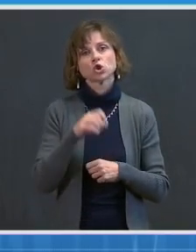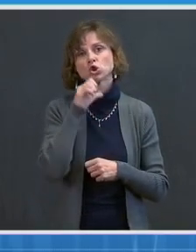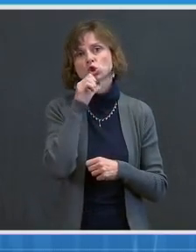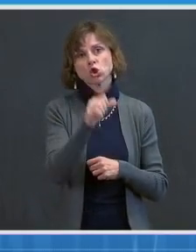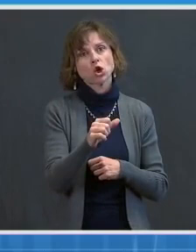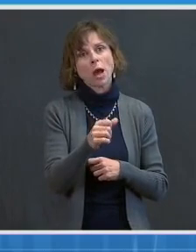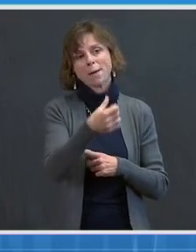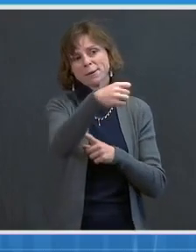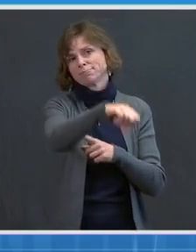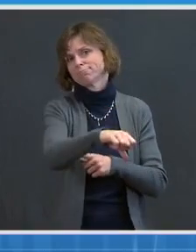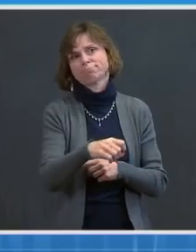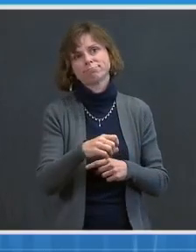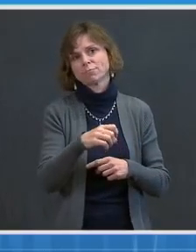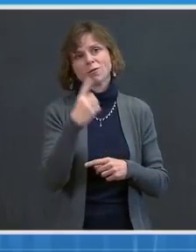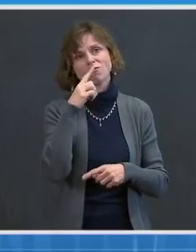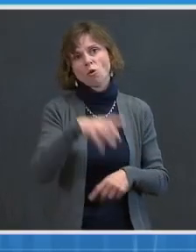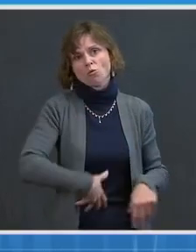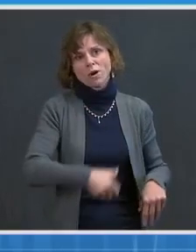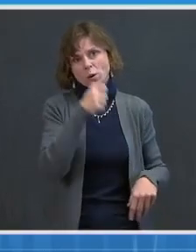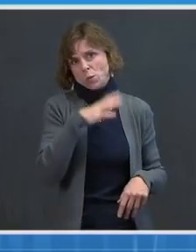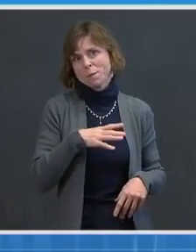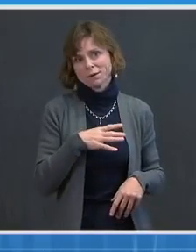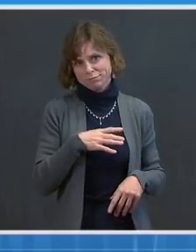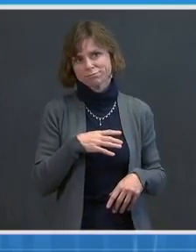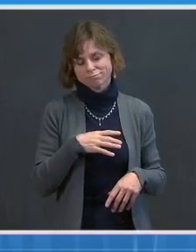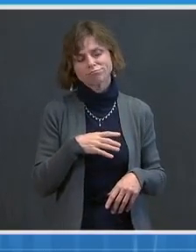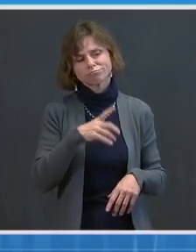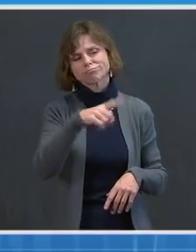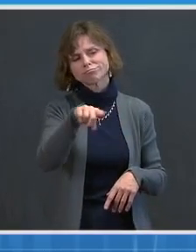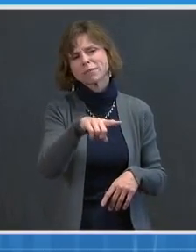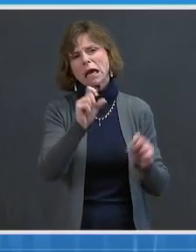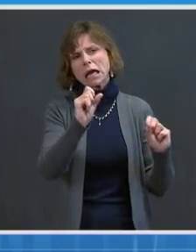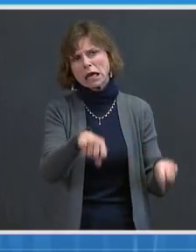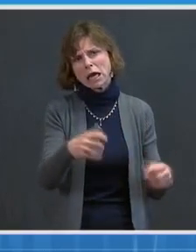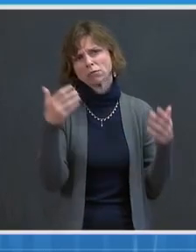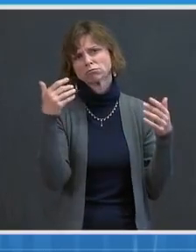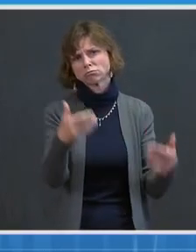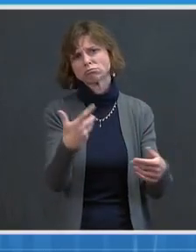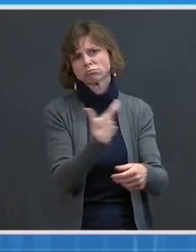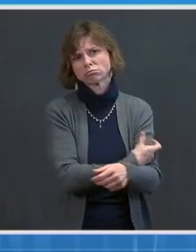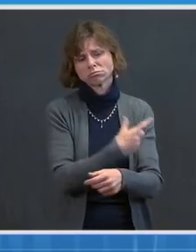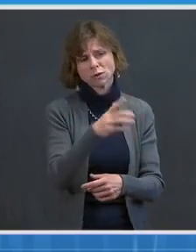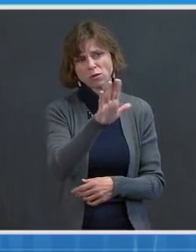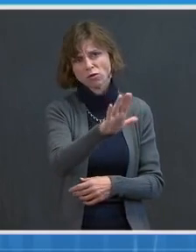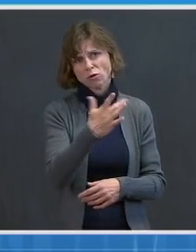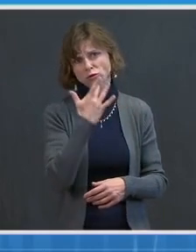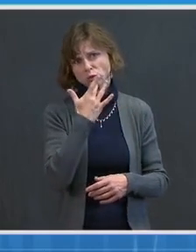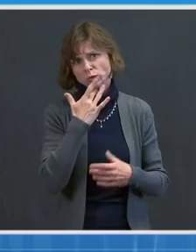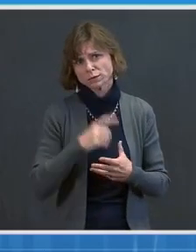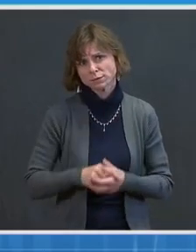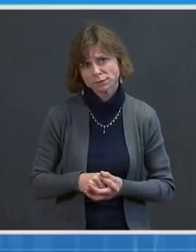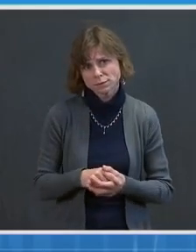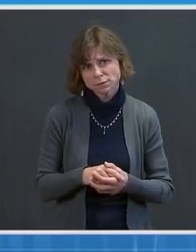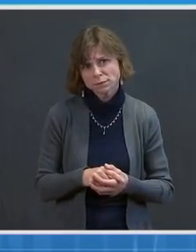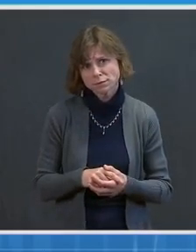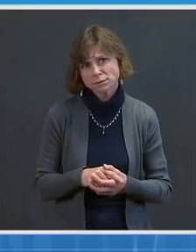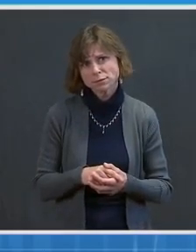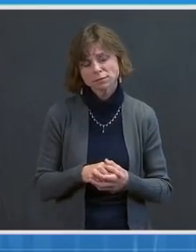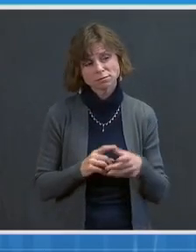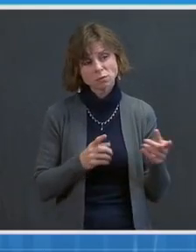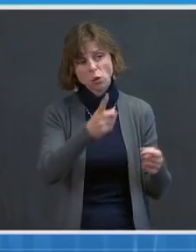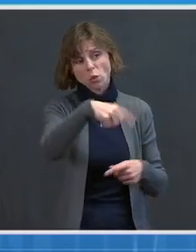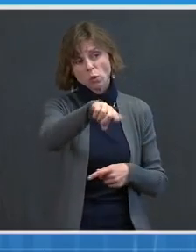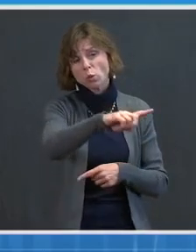pregnant individuals, and that pregnant individuals may choose to receive a COVID-19 vaccine, and they should have a conversation with